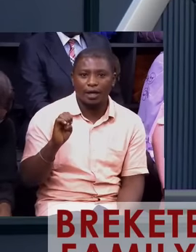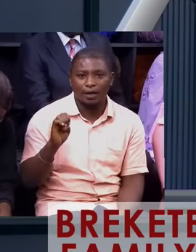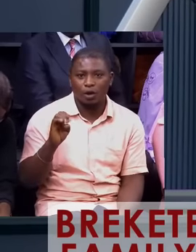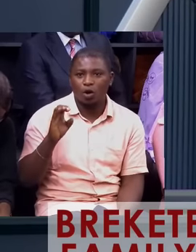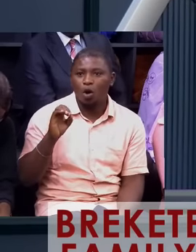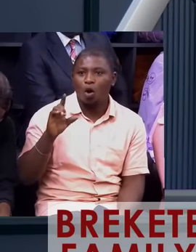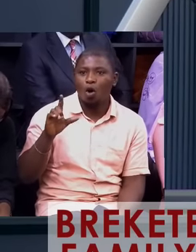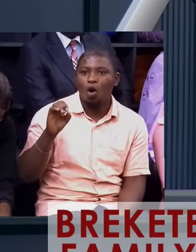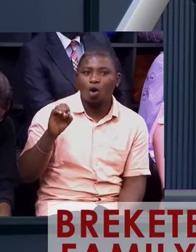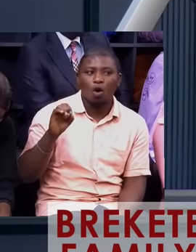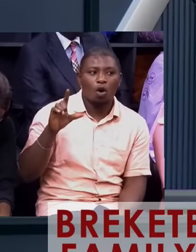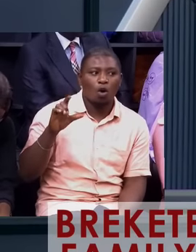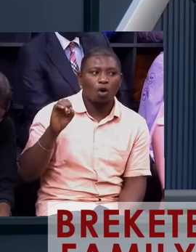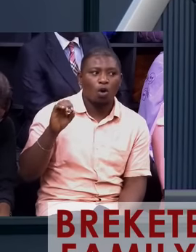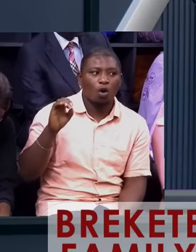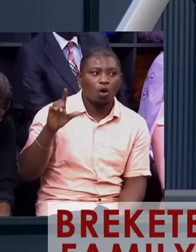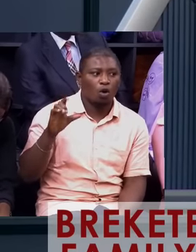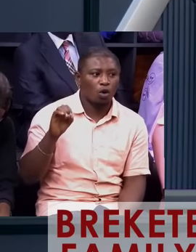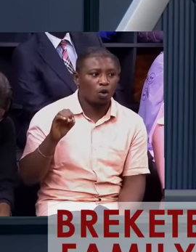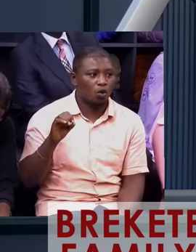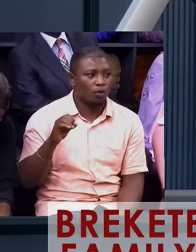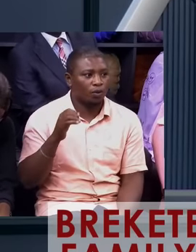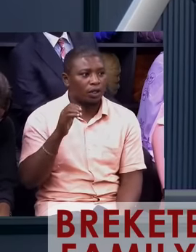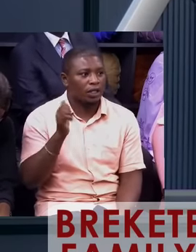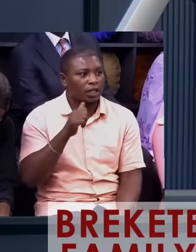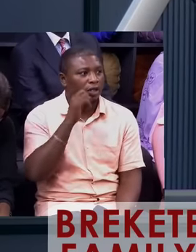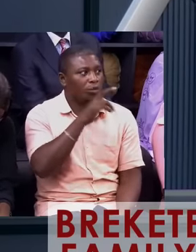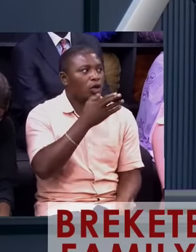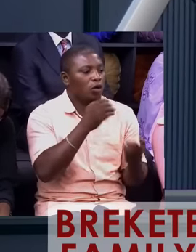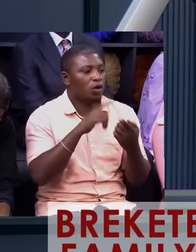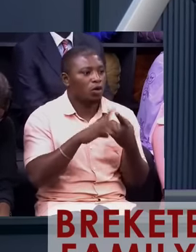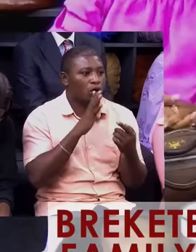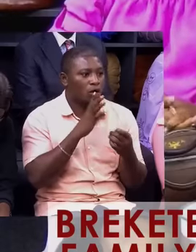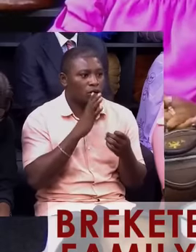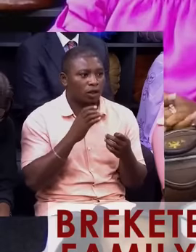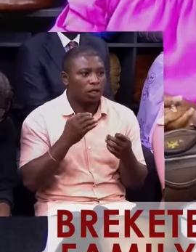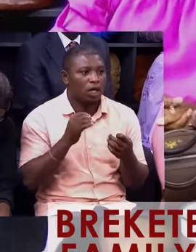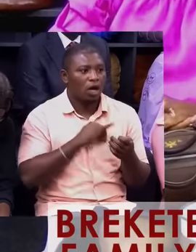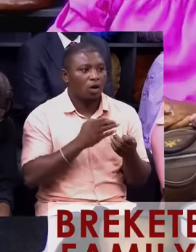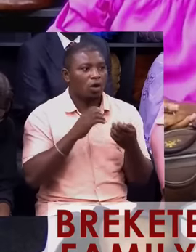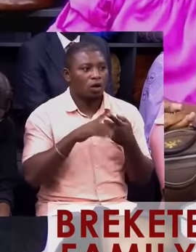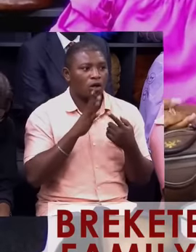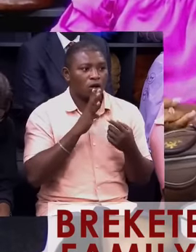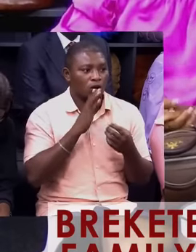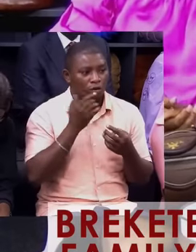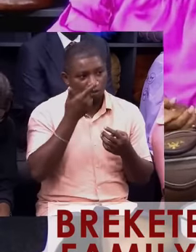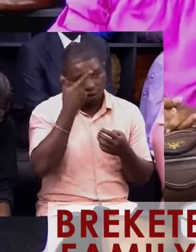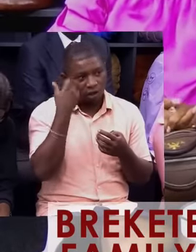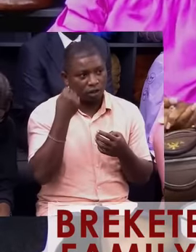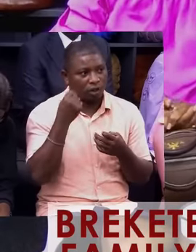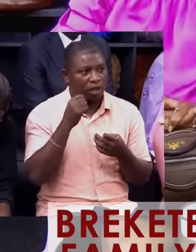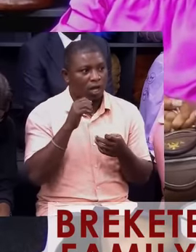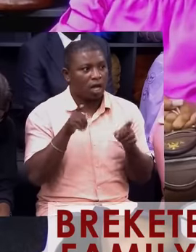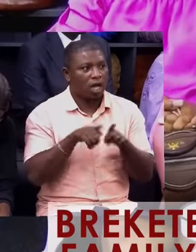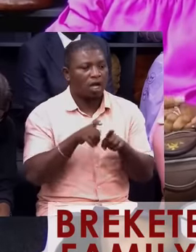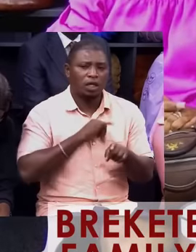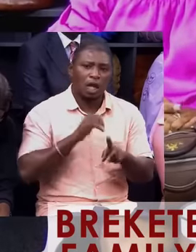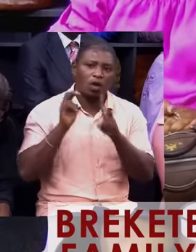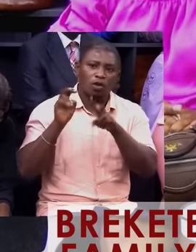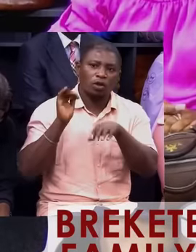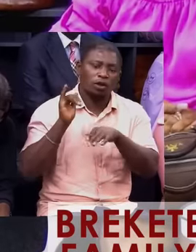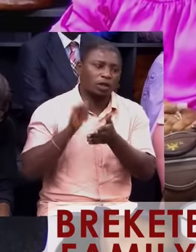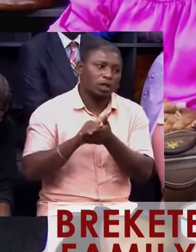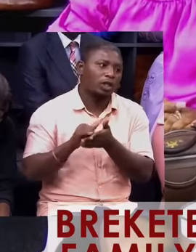amen thank you yes madame you be one talk yes h president I be one talk because as I watch that